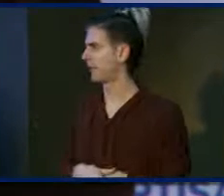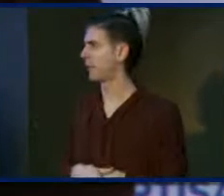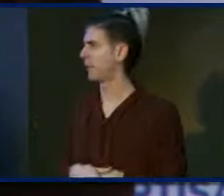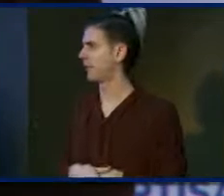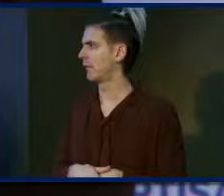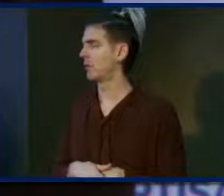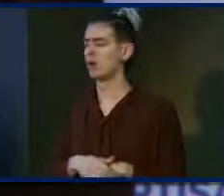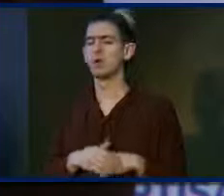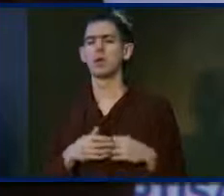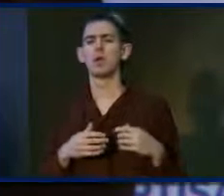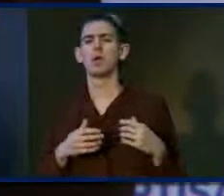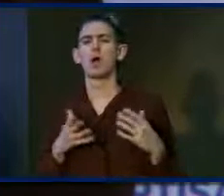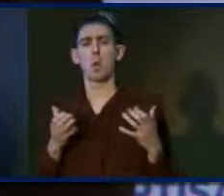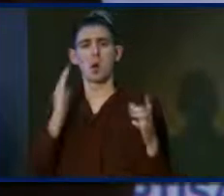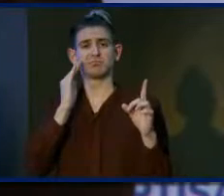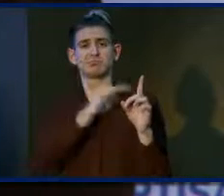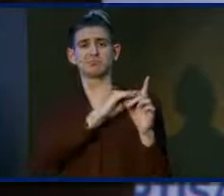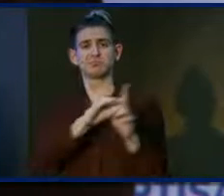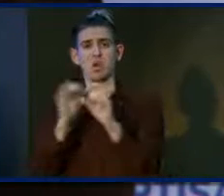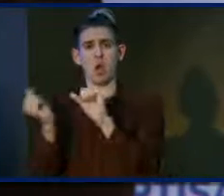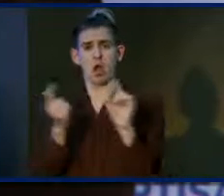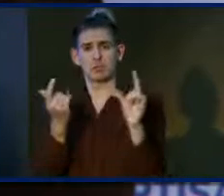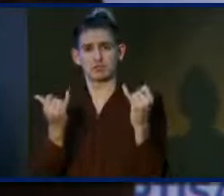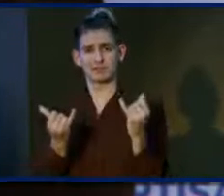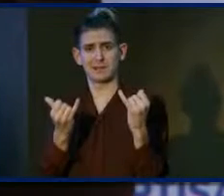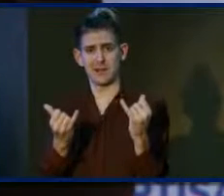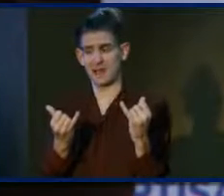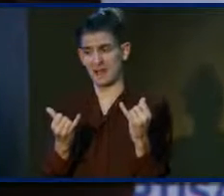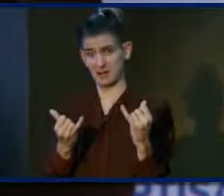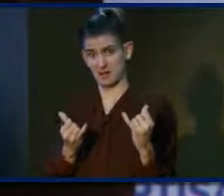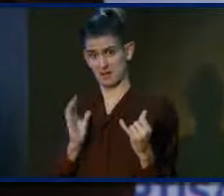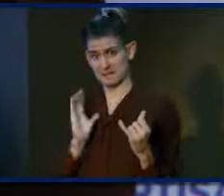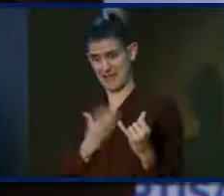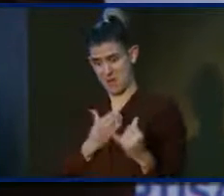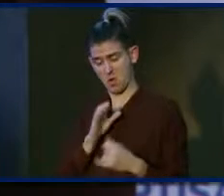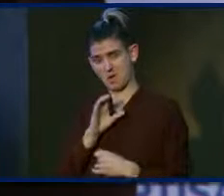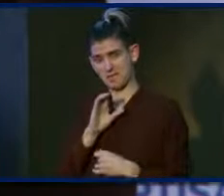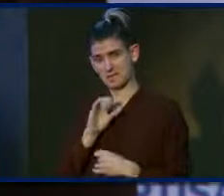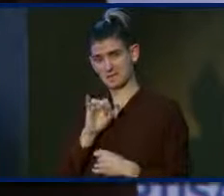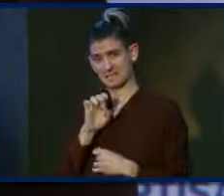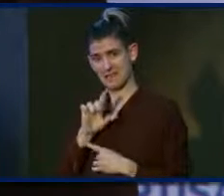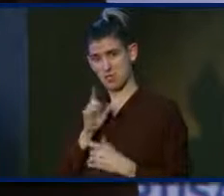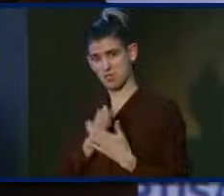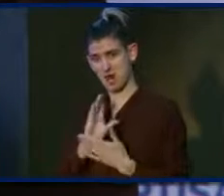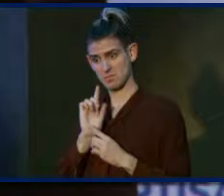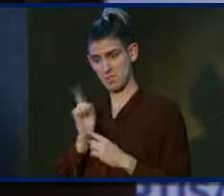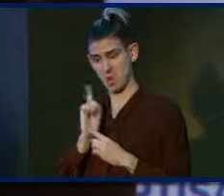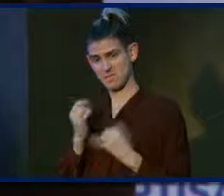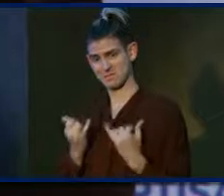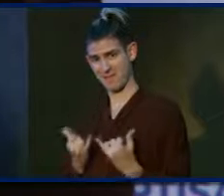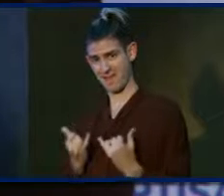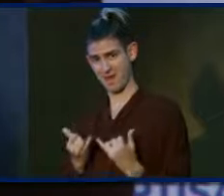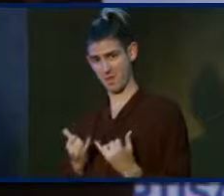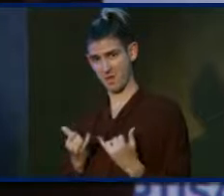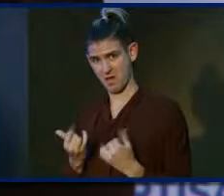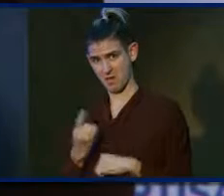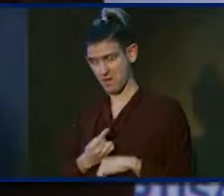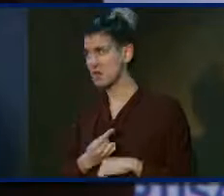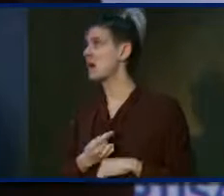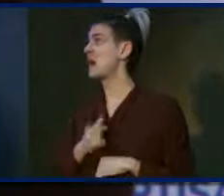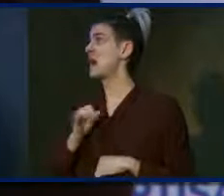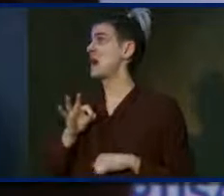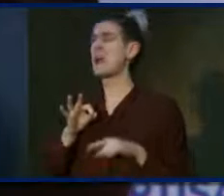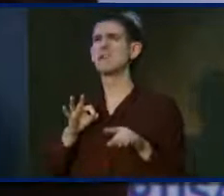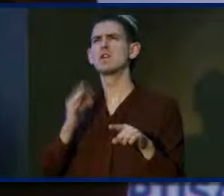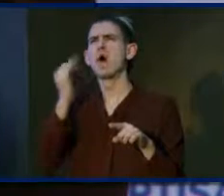remind you today, y'all, this is our civil rights moment. If you ever wondered what you would have done during the civil rights movement, this is